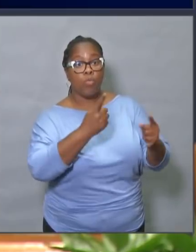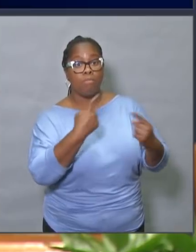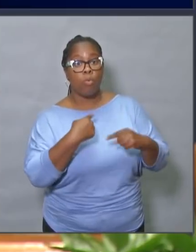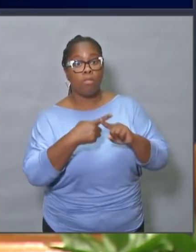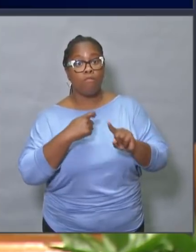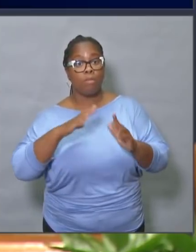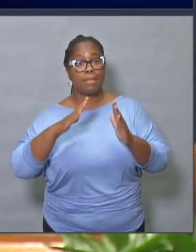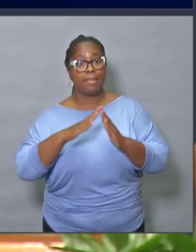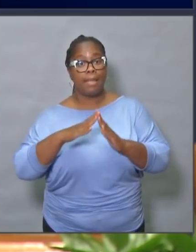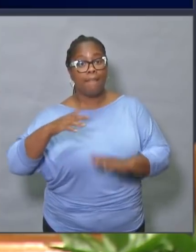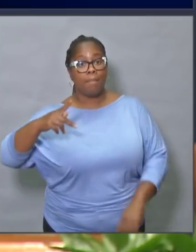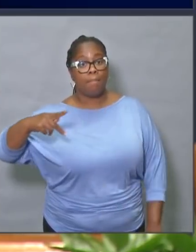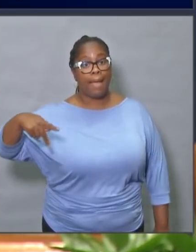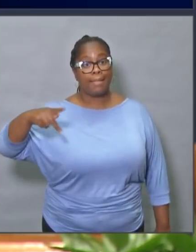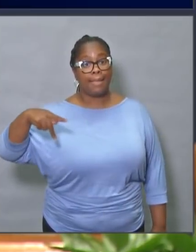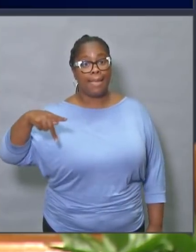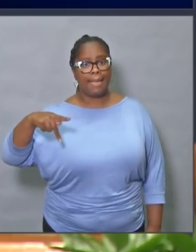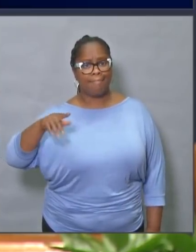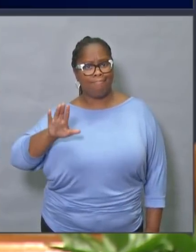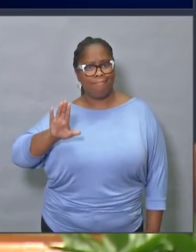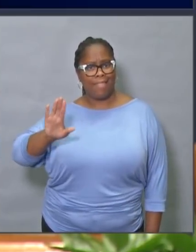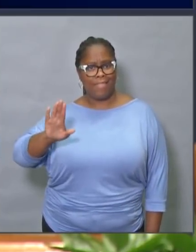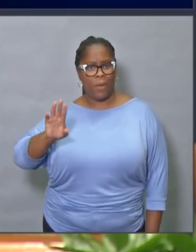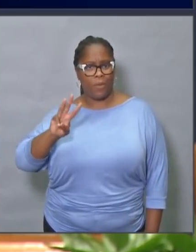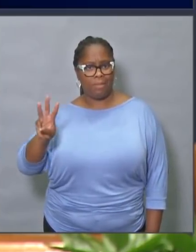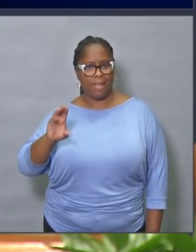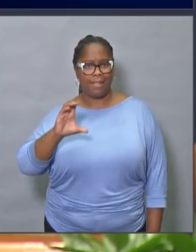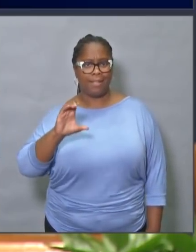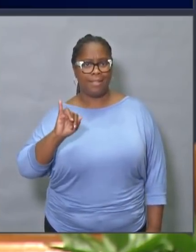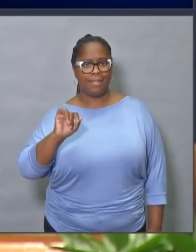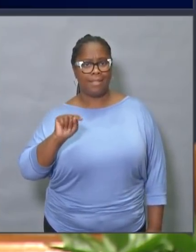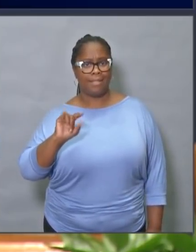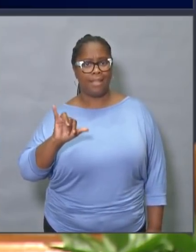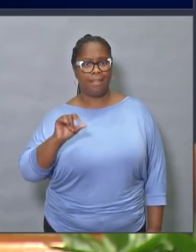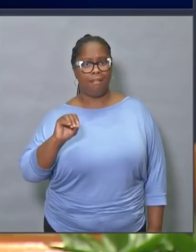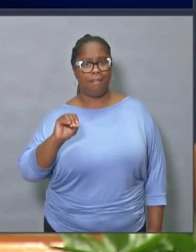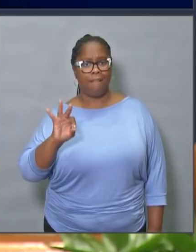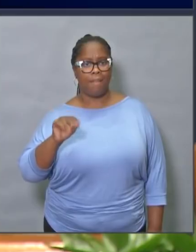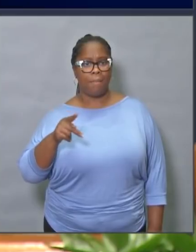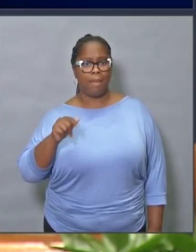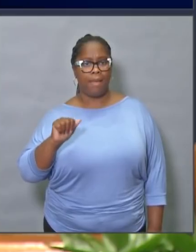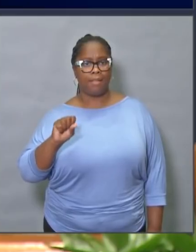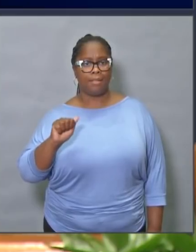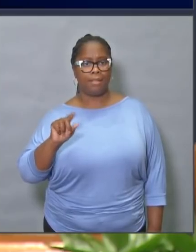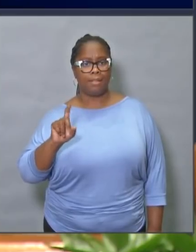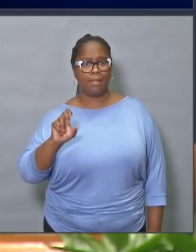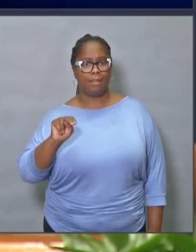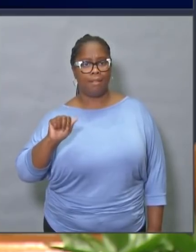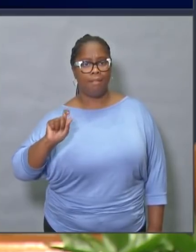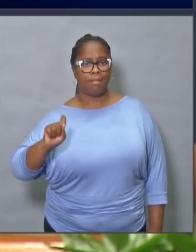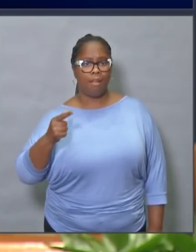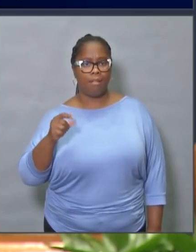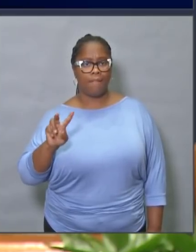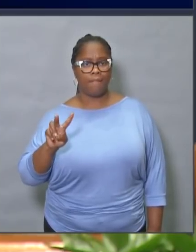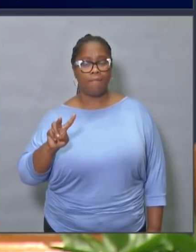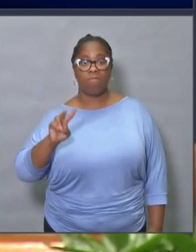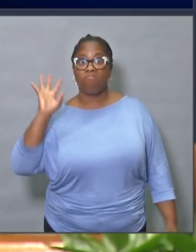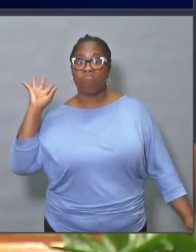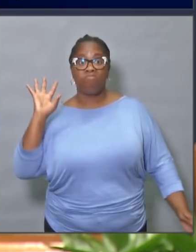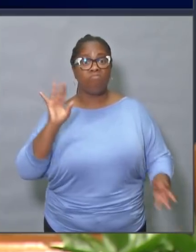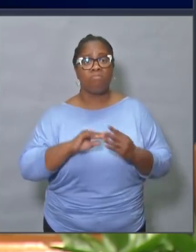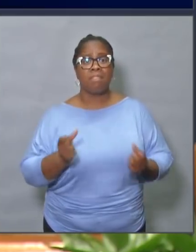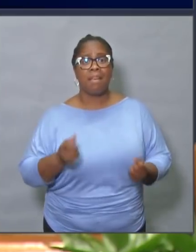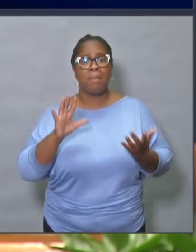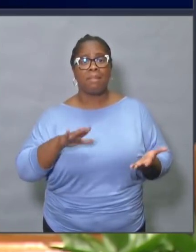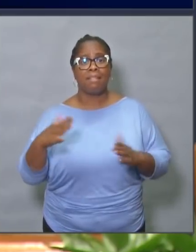of Pasadena is found on cityofpasadena.gov. This does bring the total number of deaths